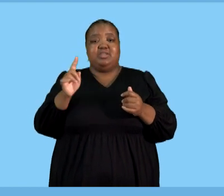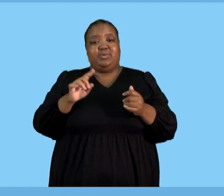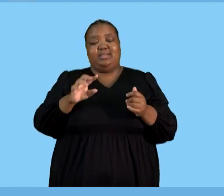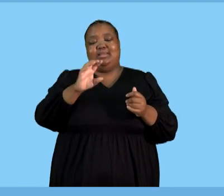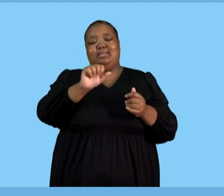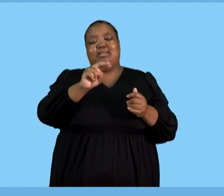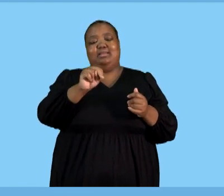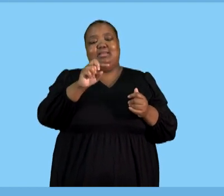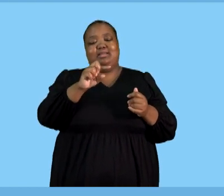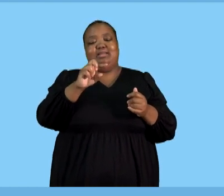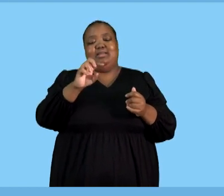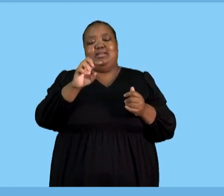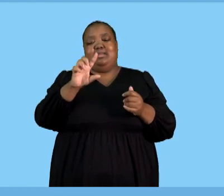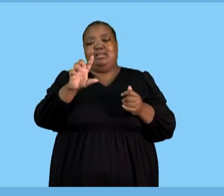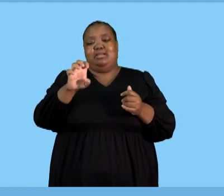the angle